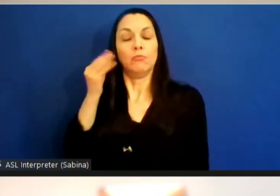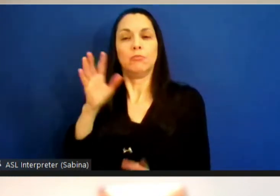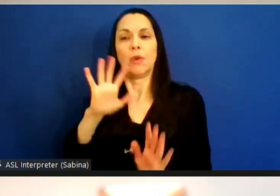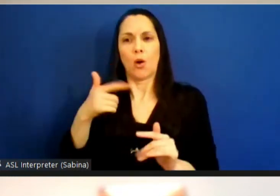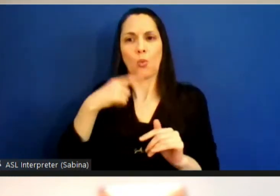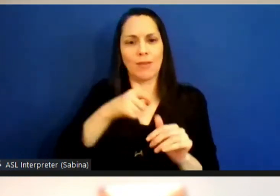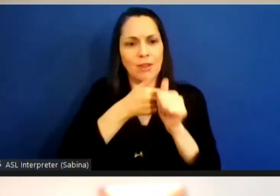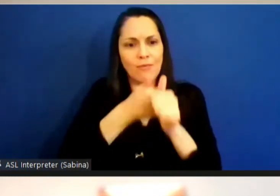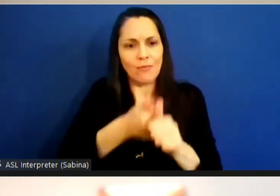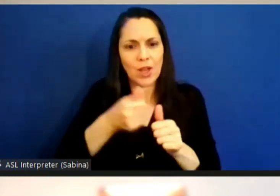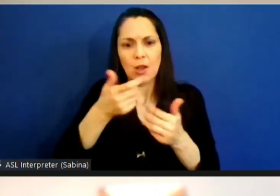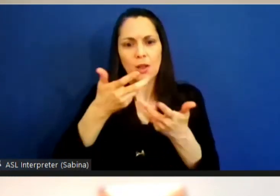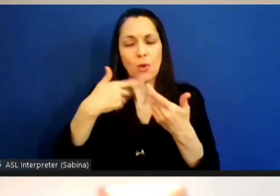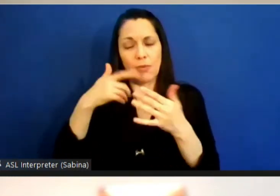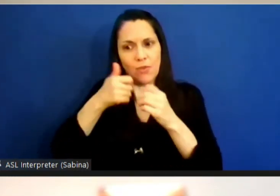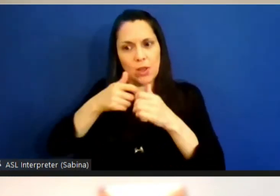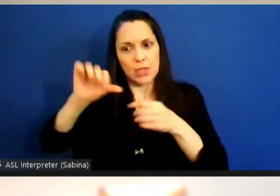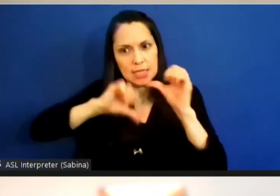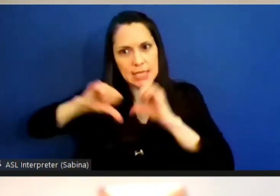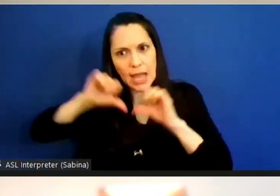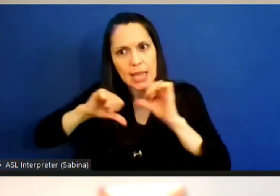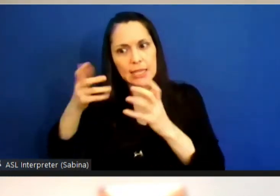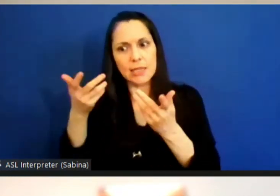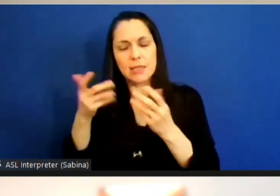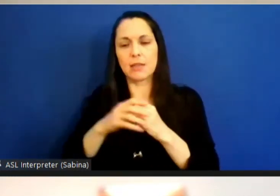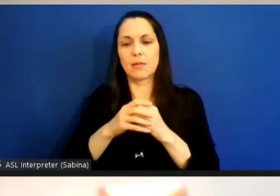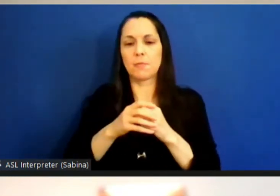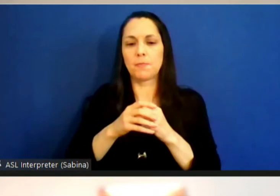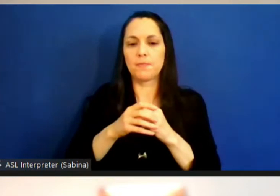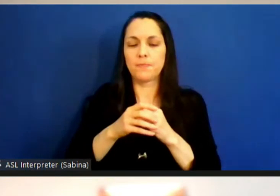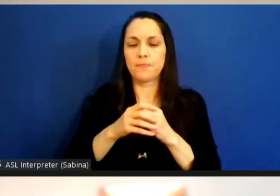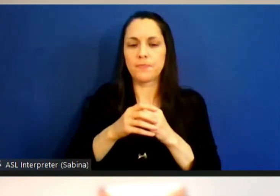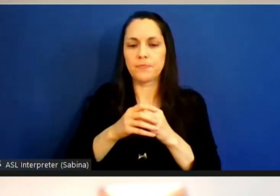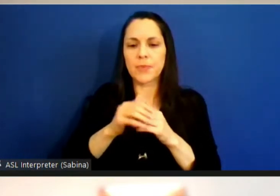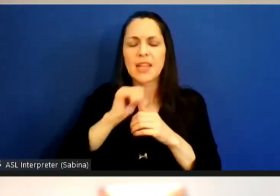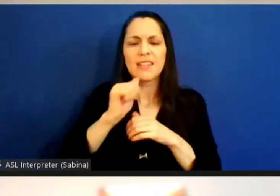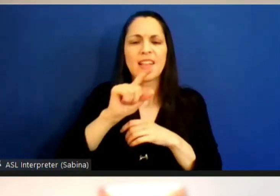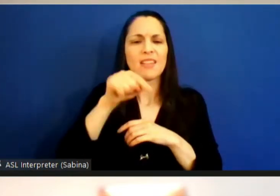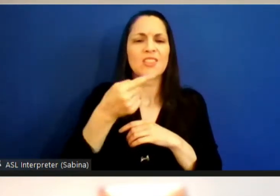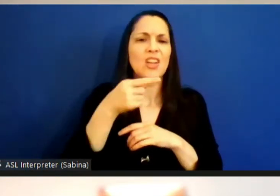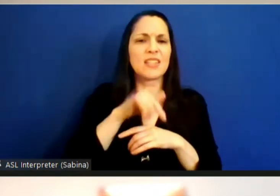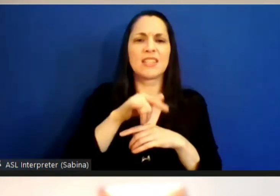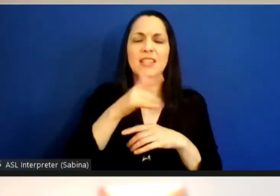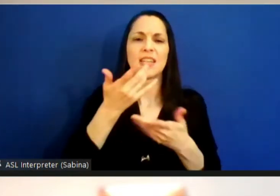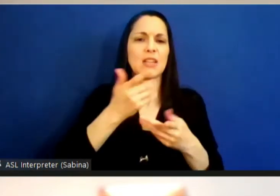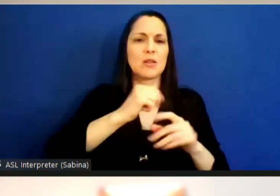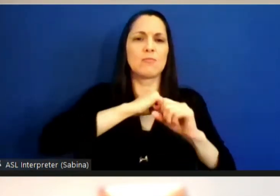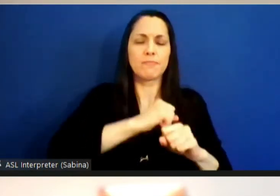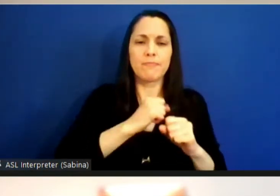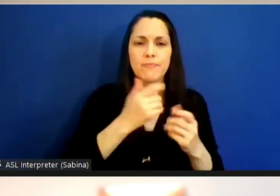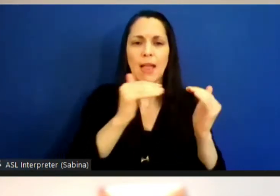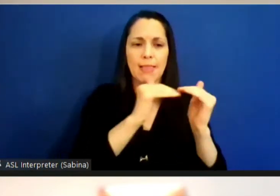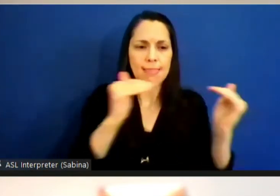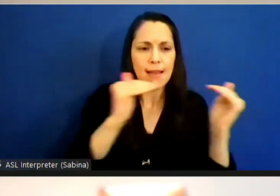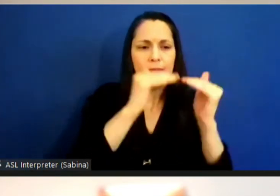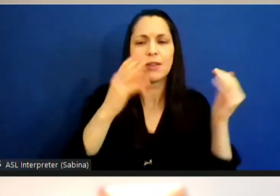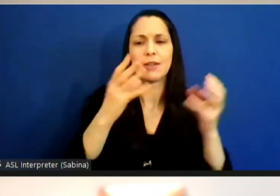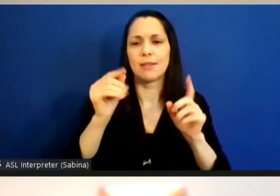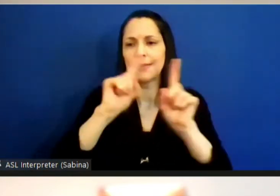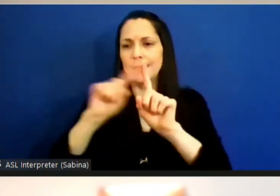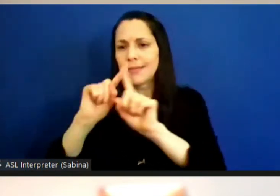to assess that. It's not only the immunoglobulins and levels of various tests that